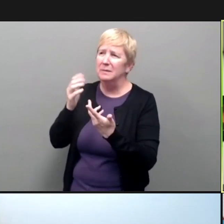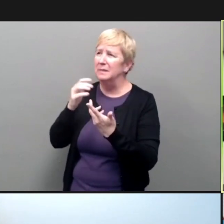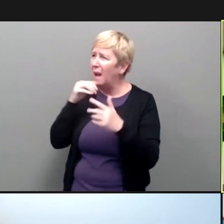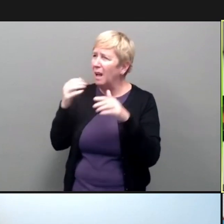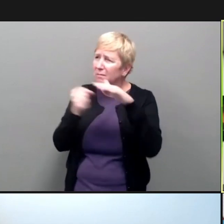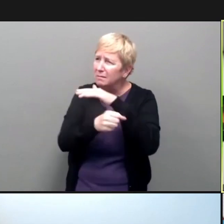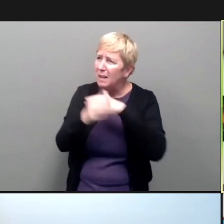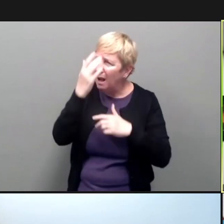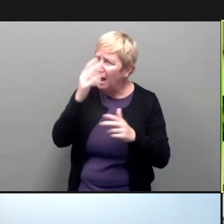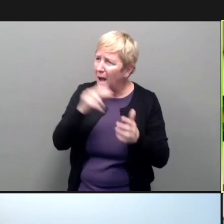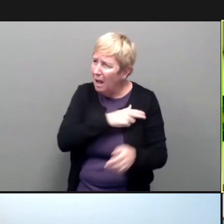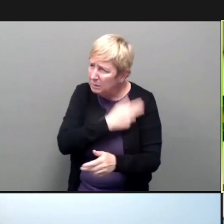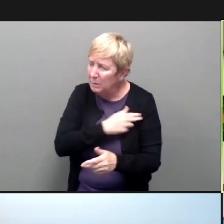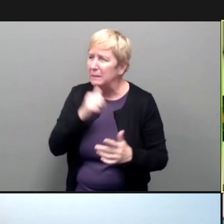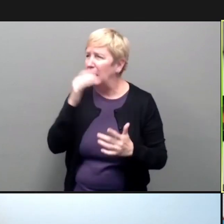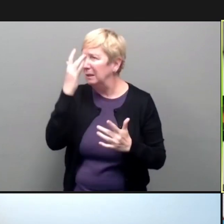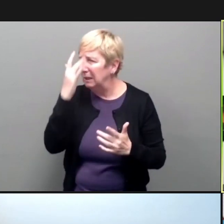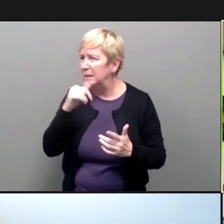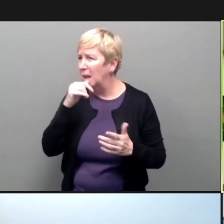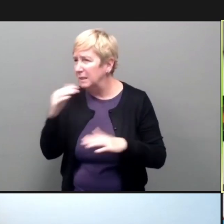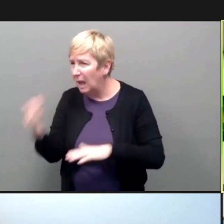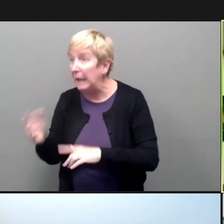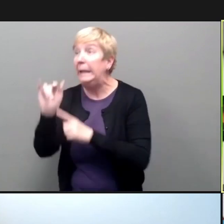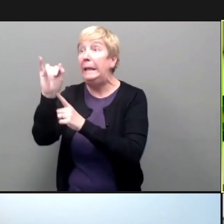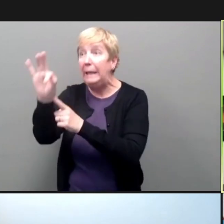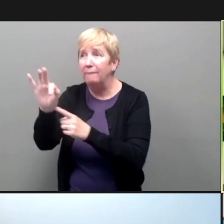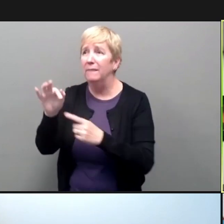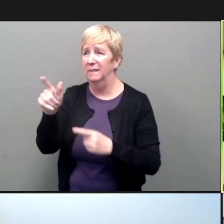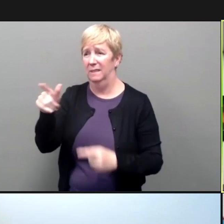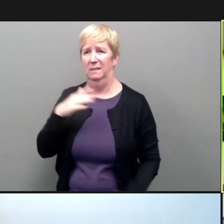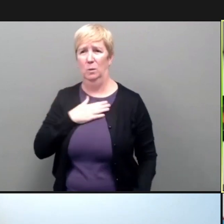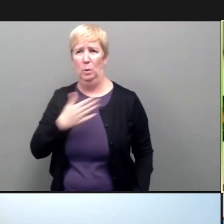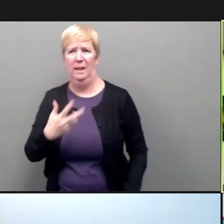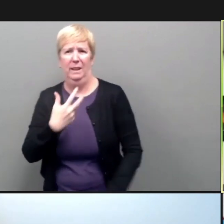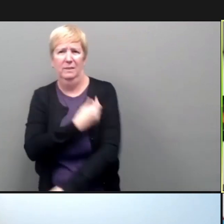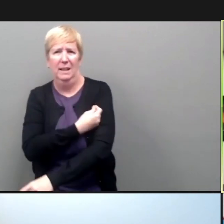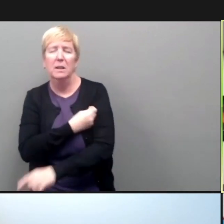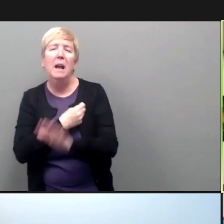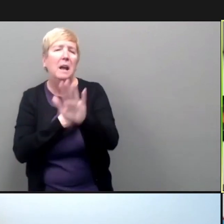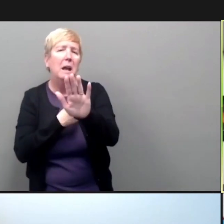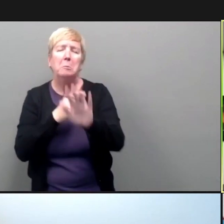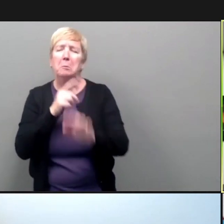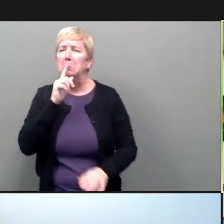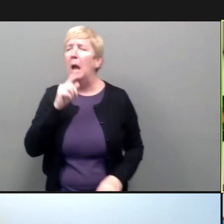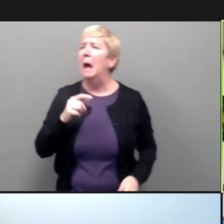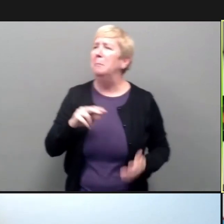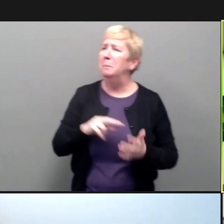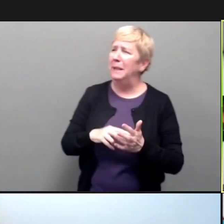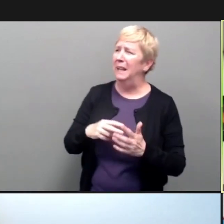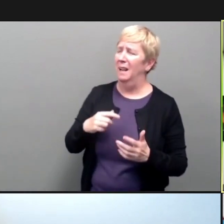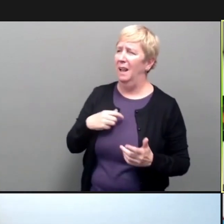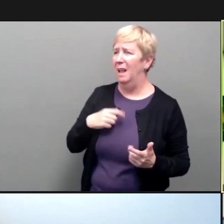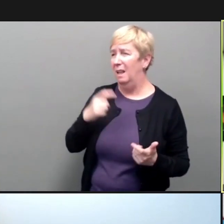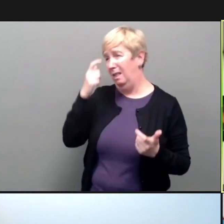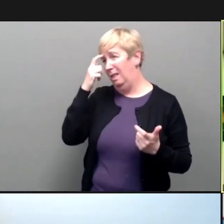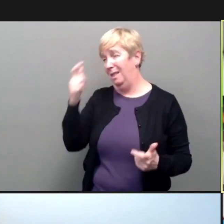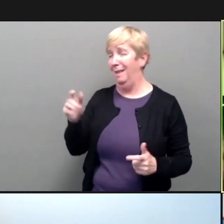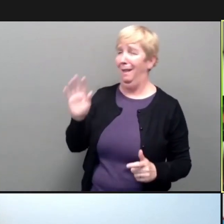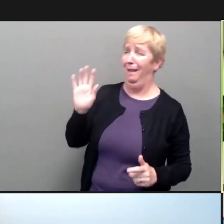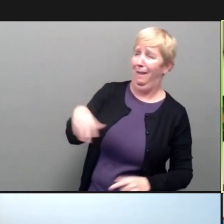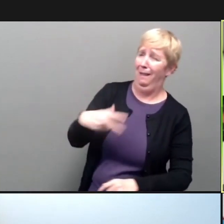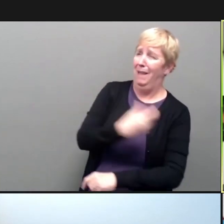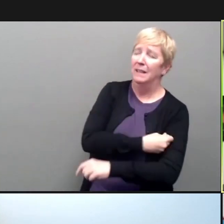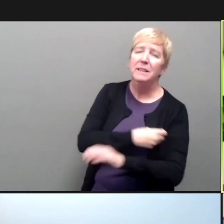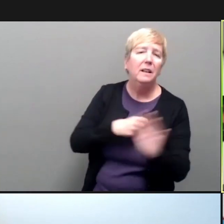people had been vaccinated. So I hope you don't think my answer is glib. It is actually the right answer. And you can just